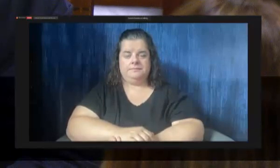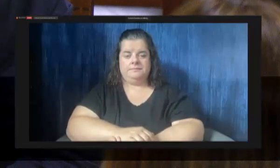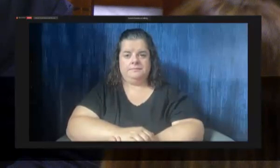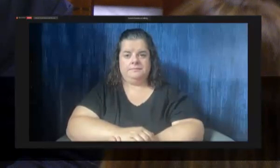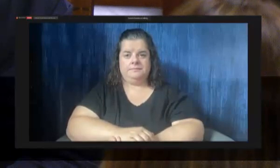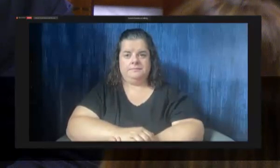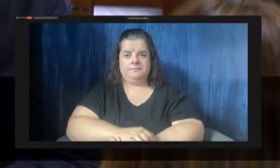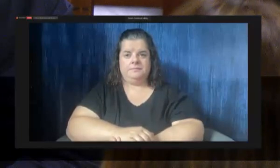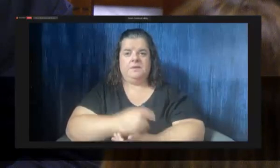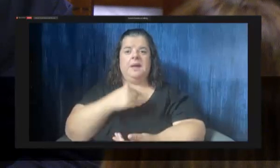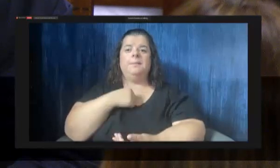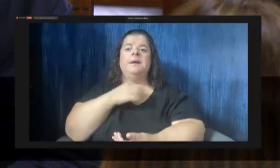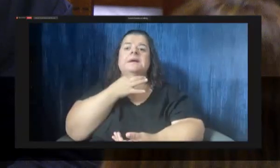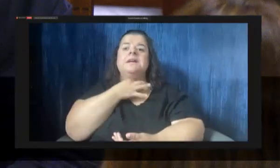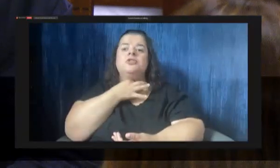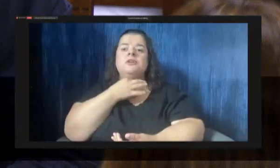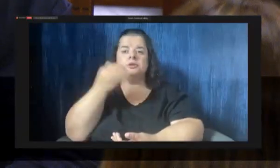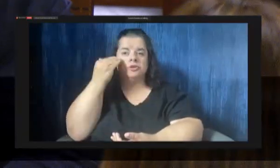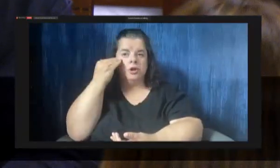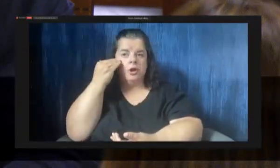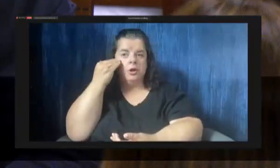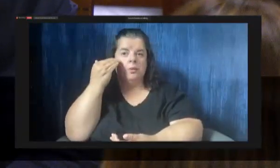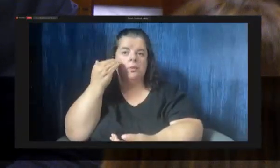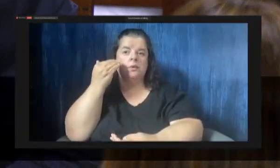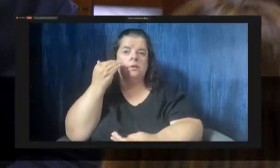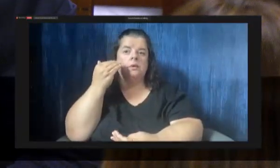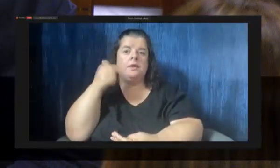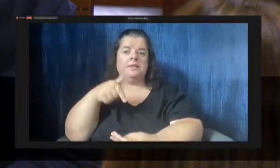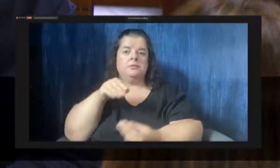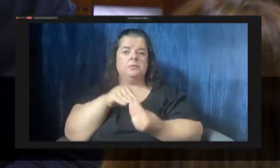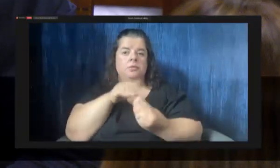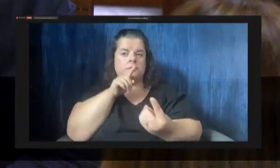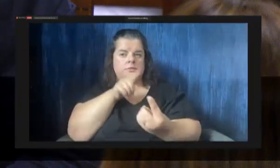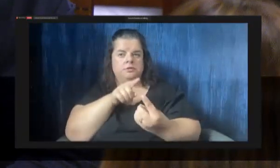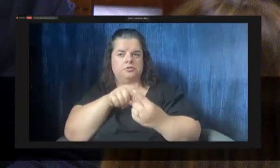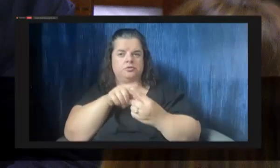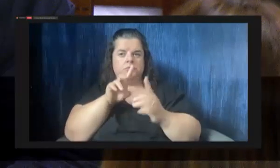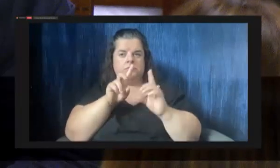I'm curious to know, and this was more directed at departments.